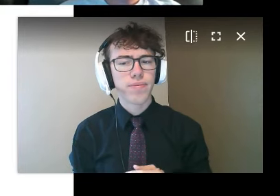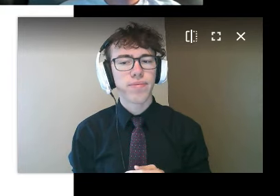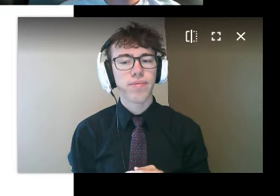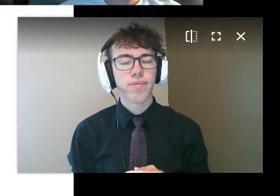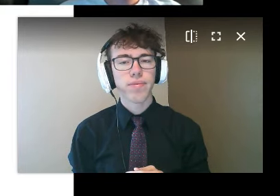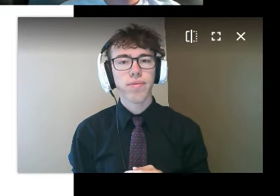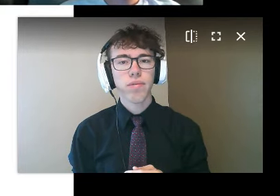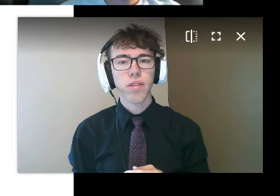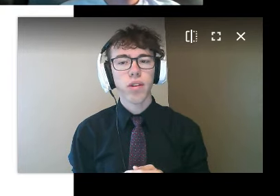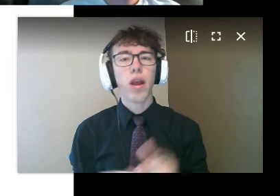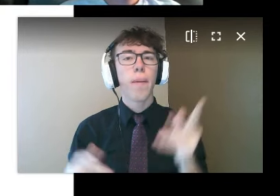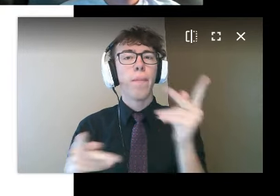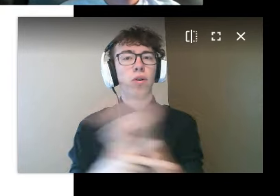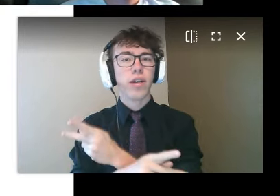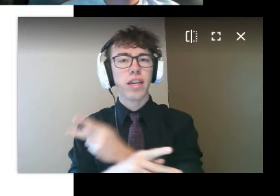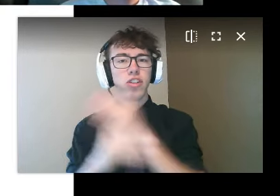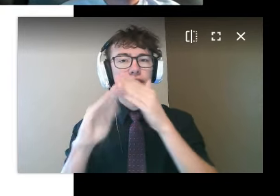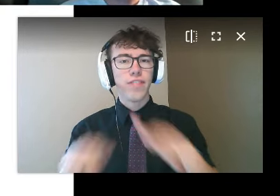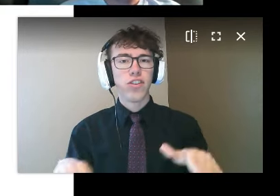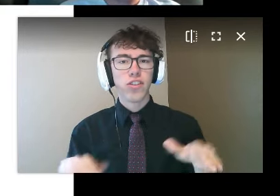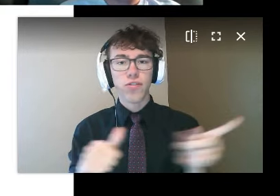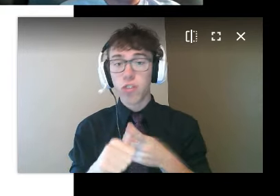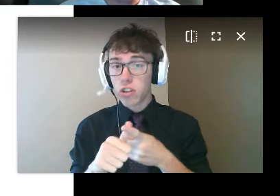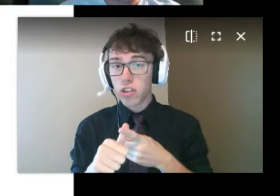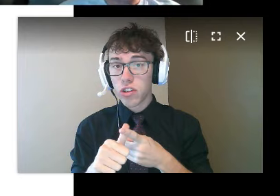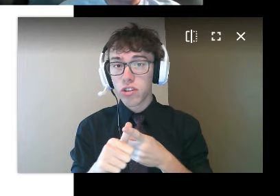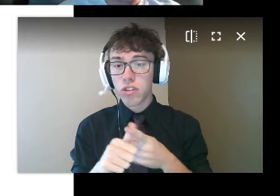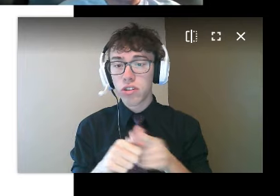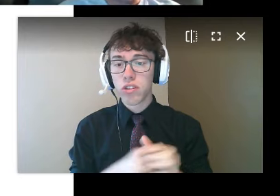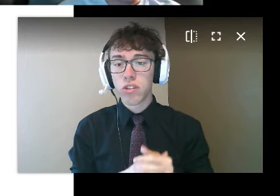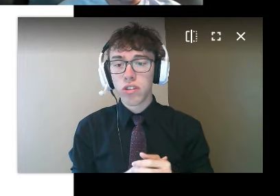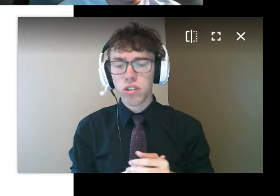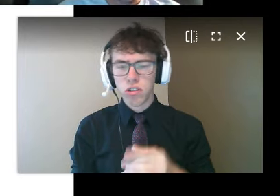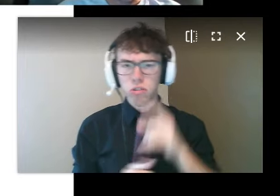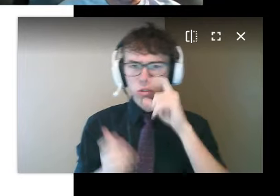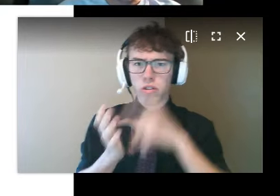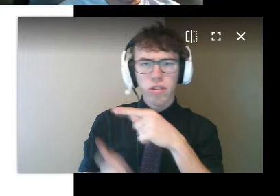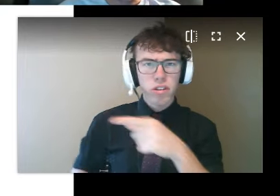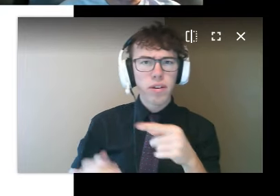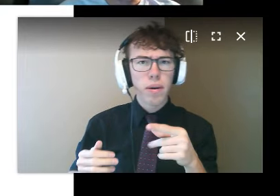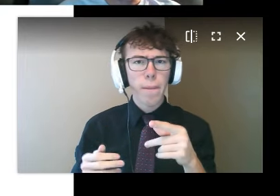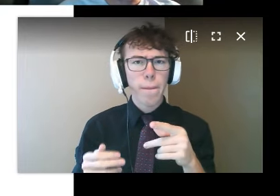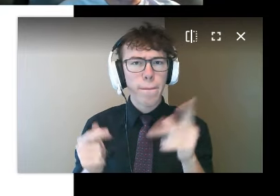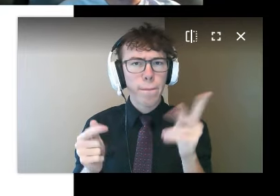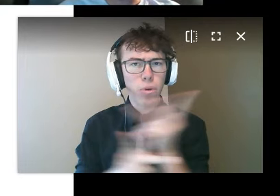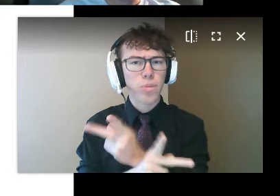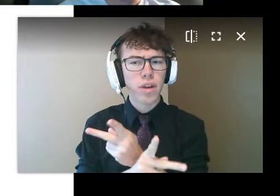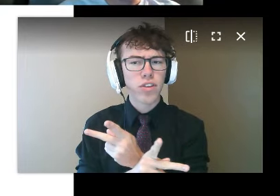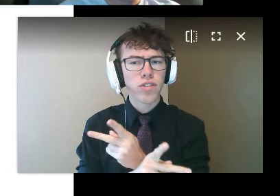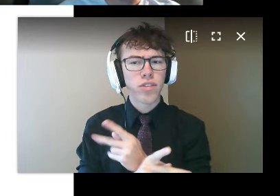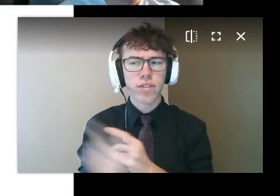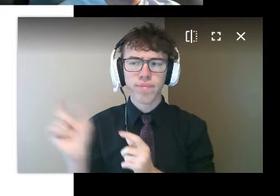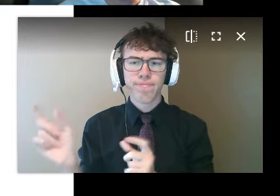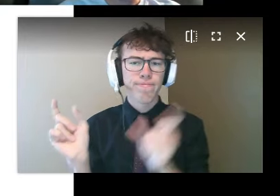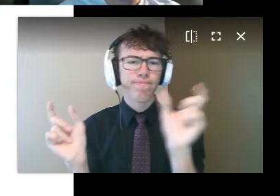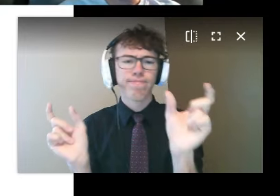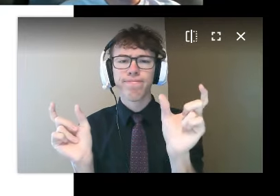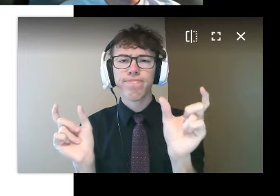Multiplication and division first. Well, there's some multiplication in this right here. So 5 times 4 is